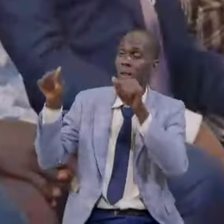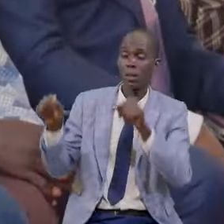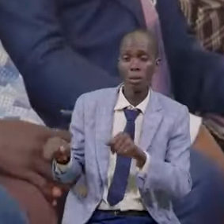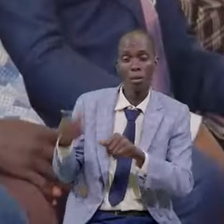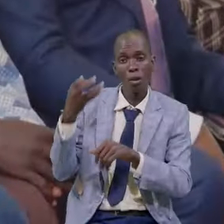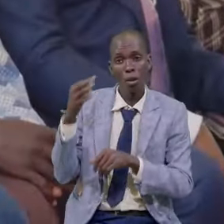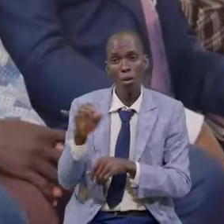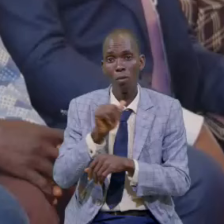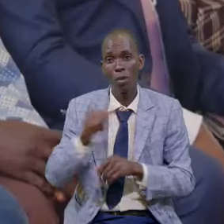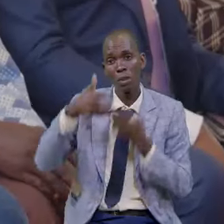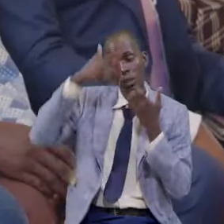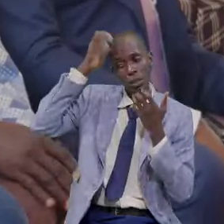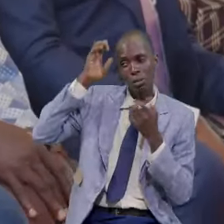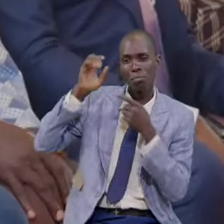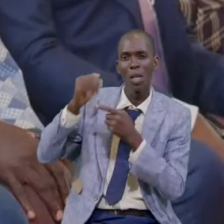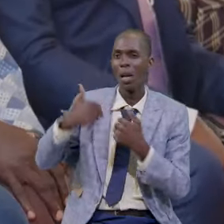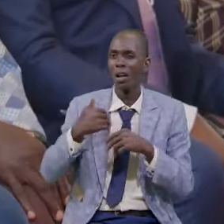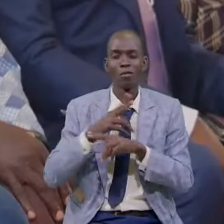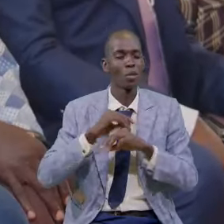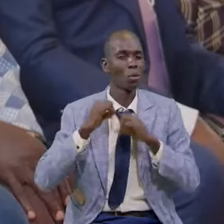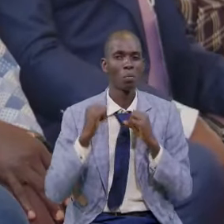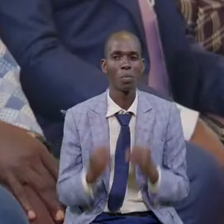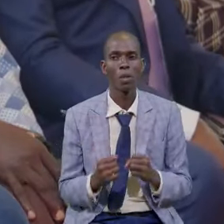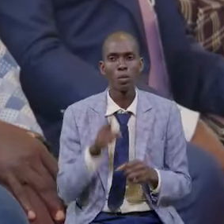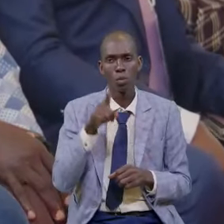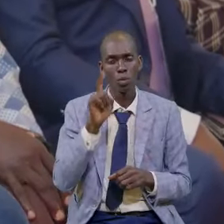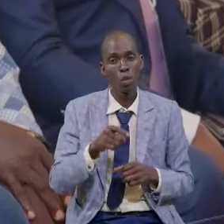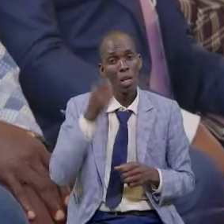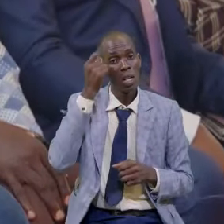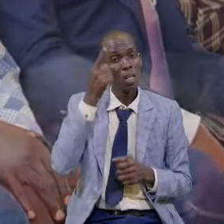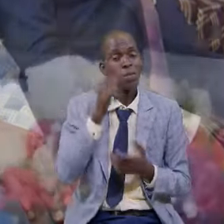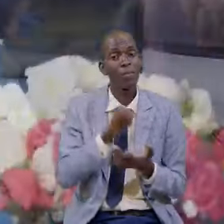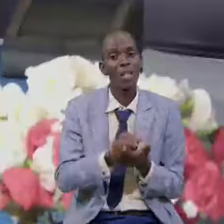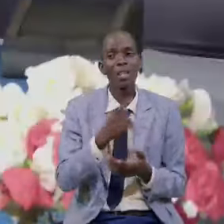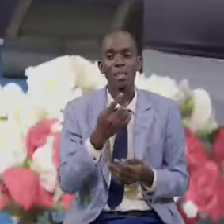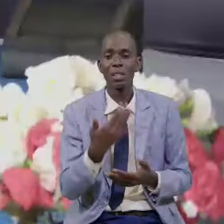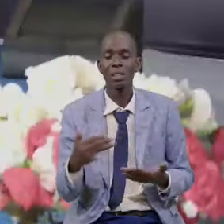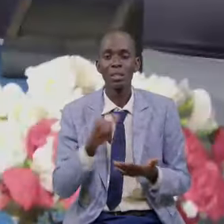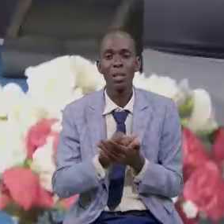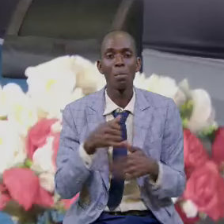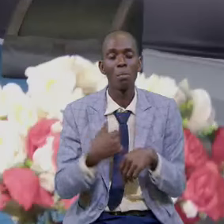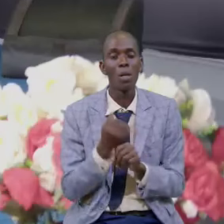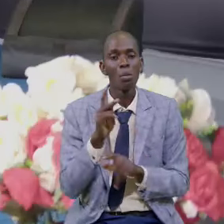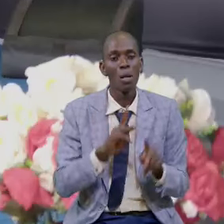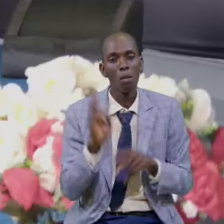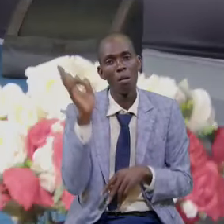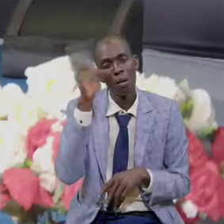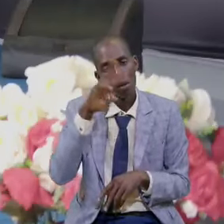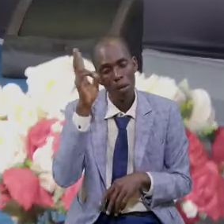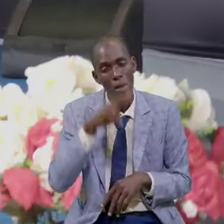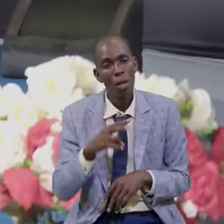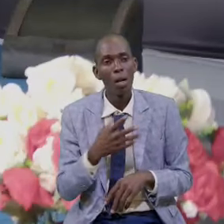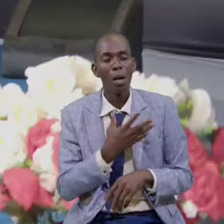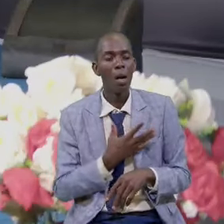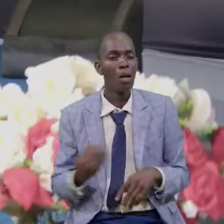understand, the things that make people cowards, Many of those things are shadows. And